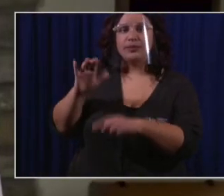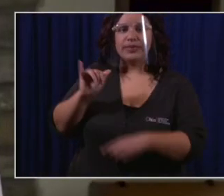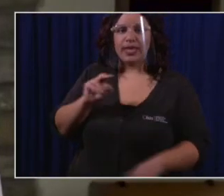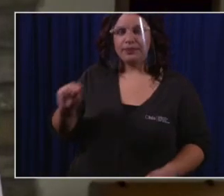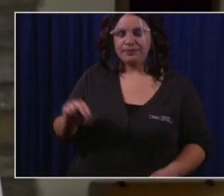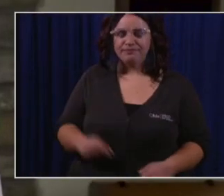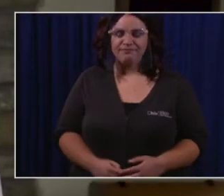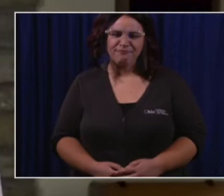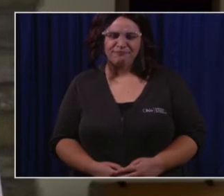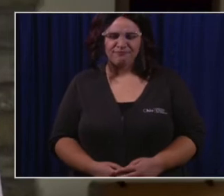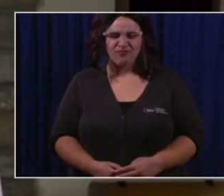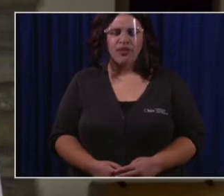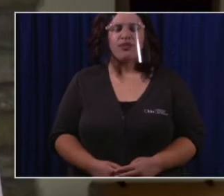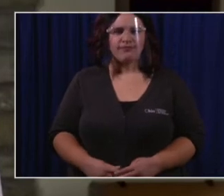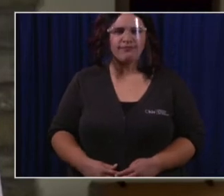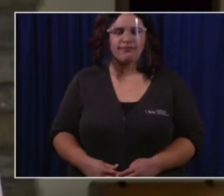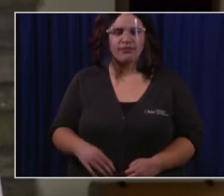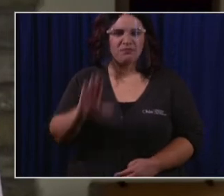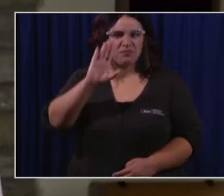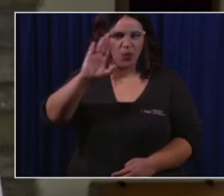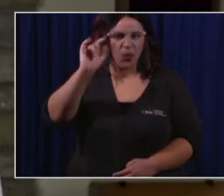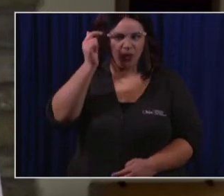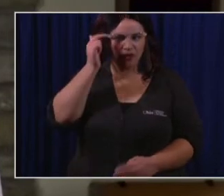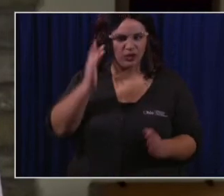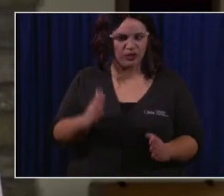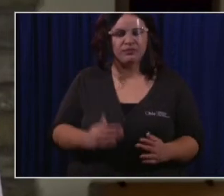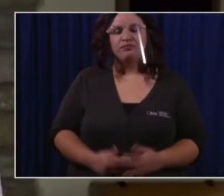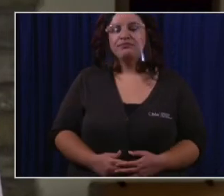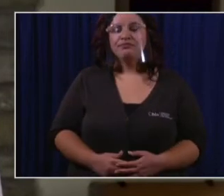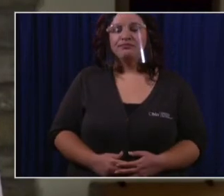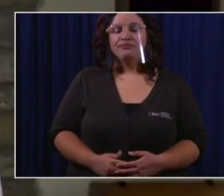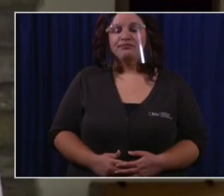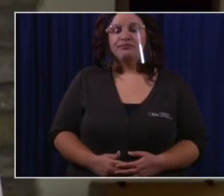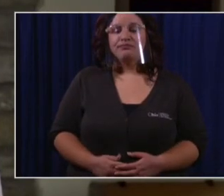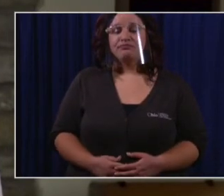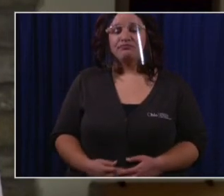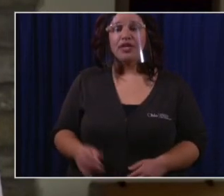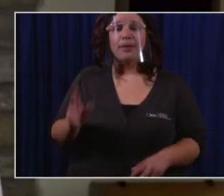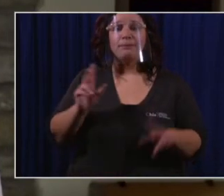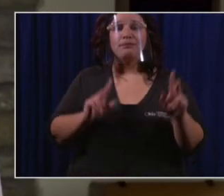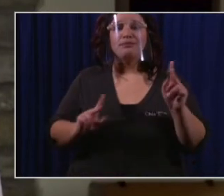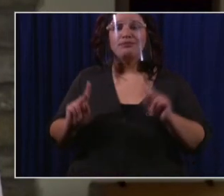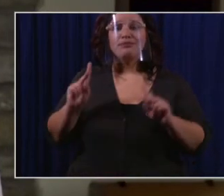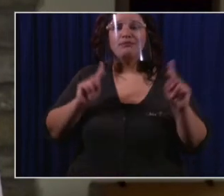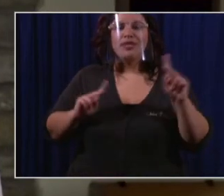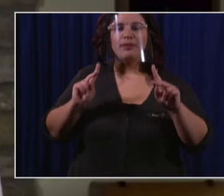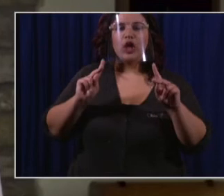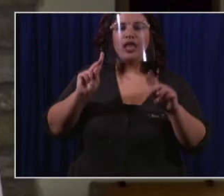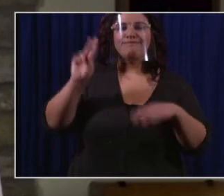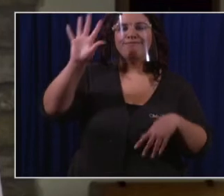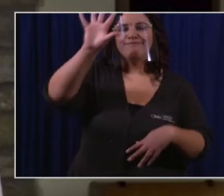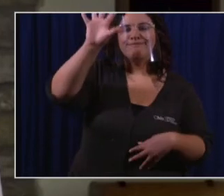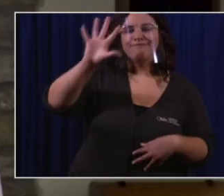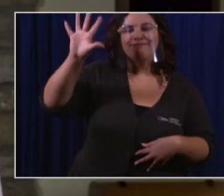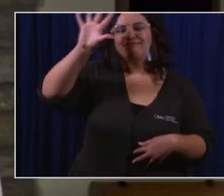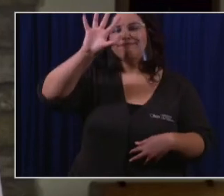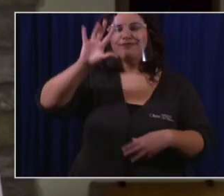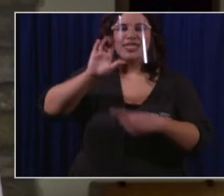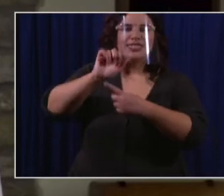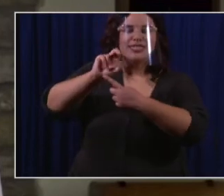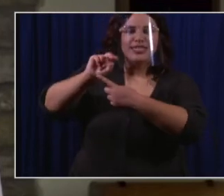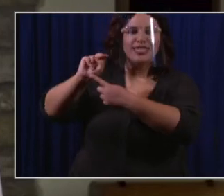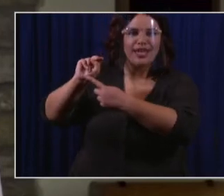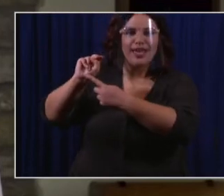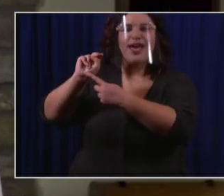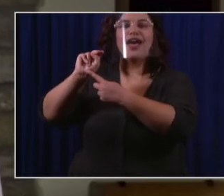A large number of Ohioans in the tri-state area and around Cincinnati have to travel to Indiana